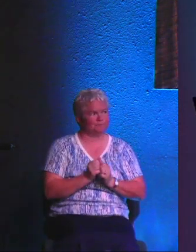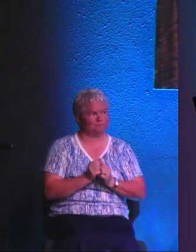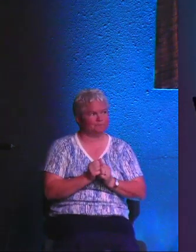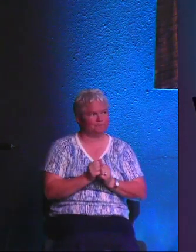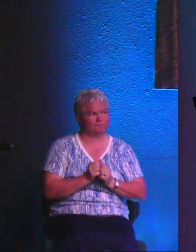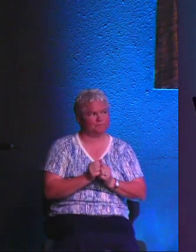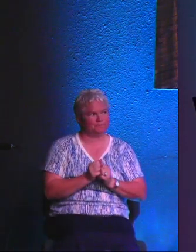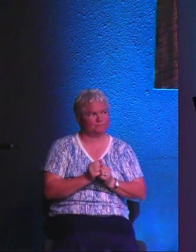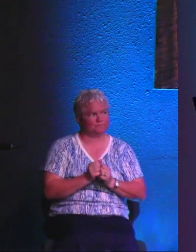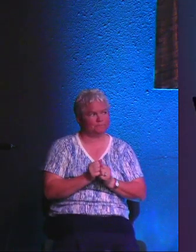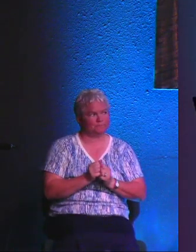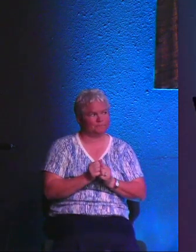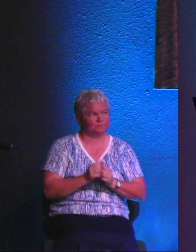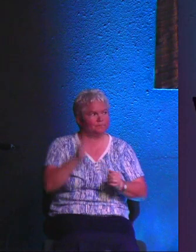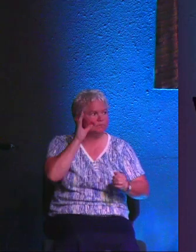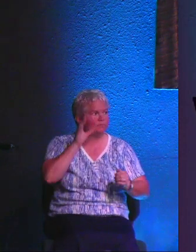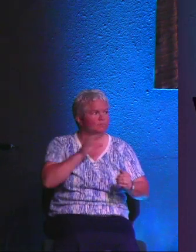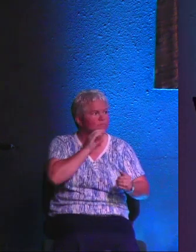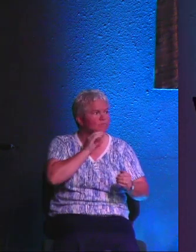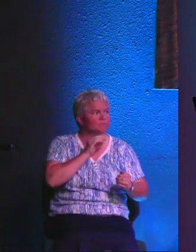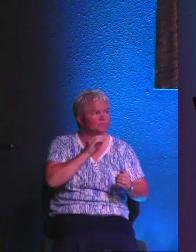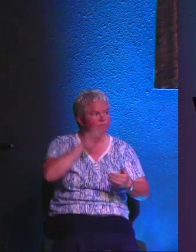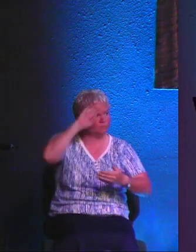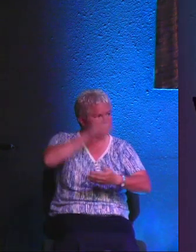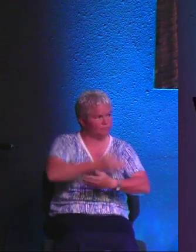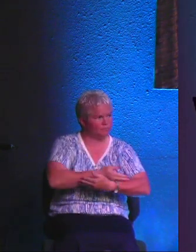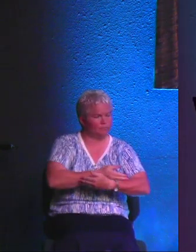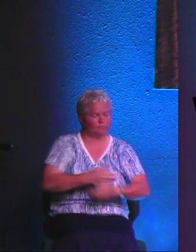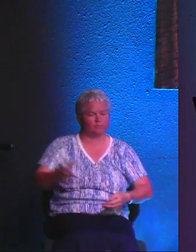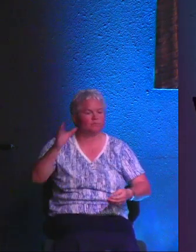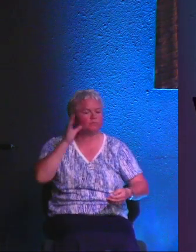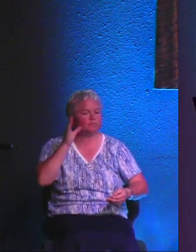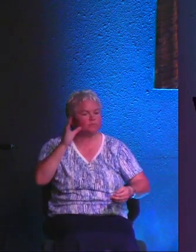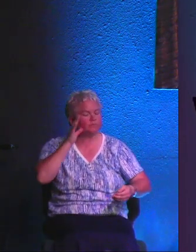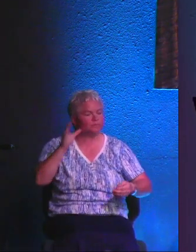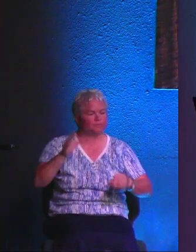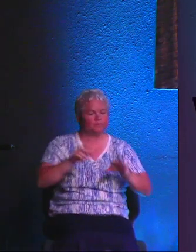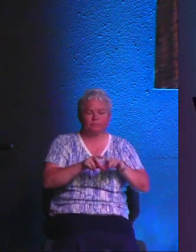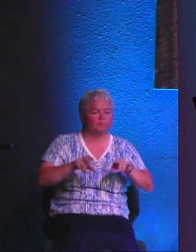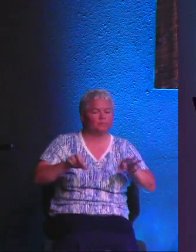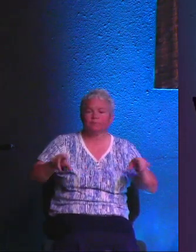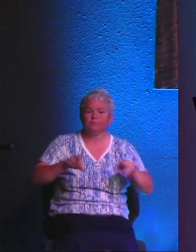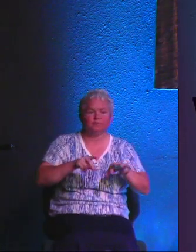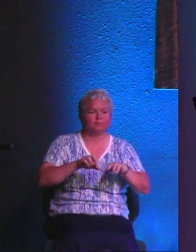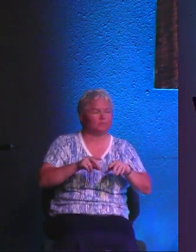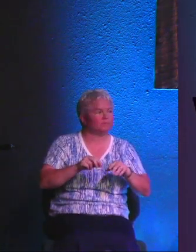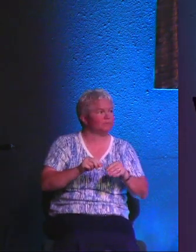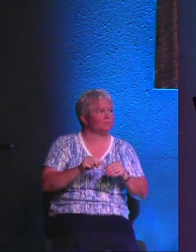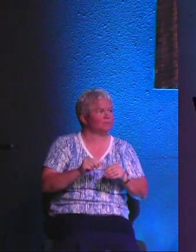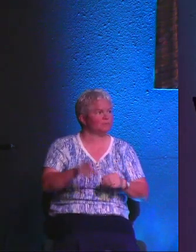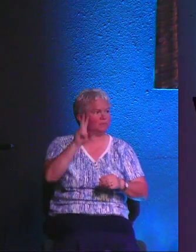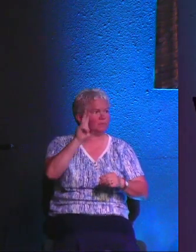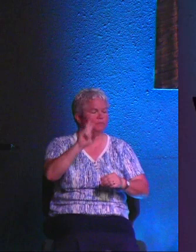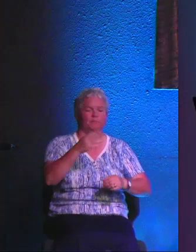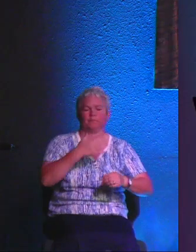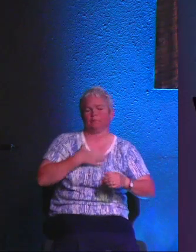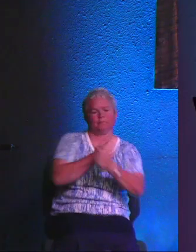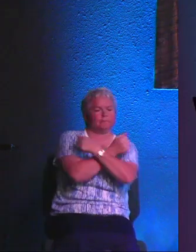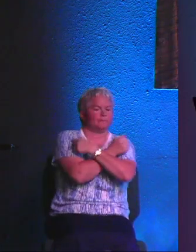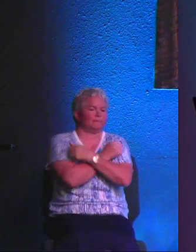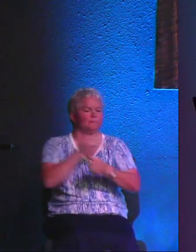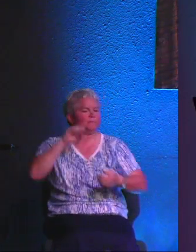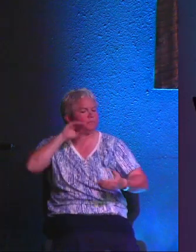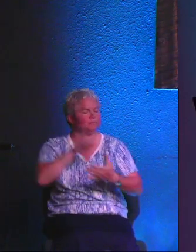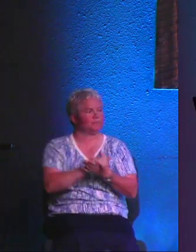fainted. The widow's son rushed into the room, found his mother on the floor, and saw the computer screen, which read, "To my